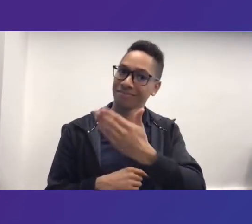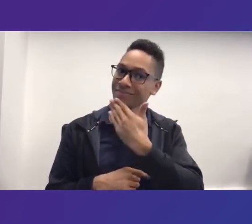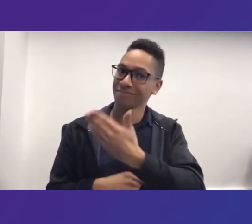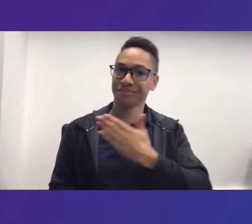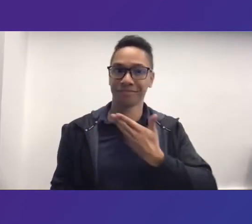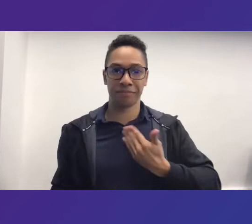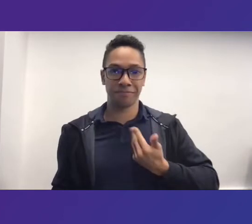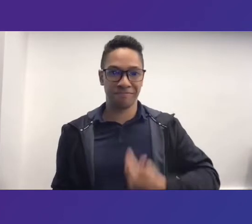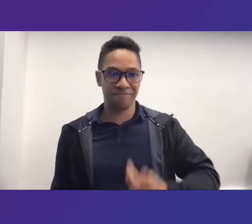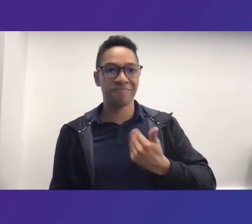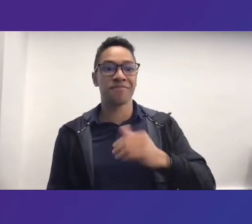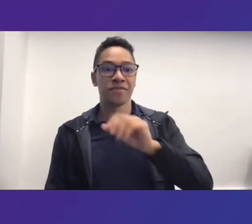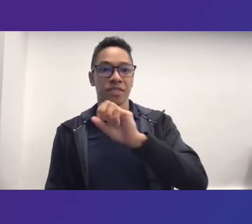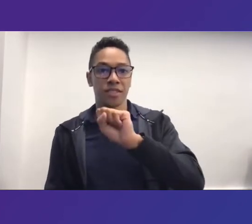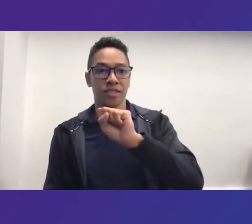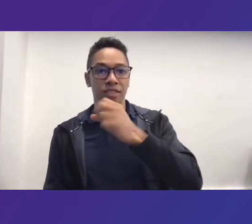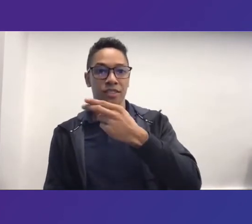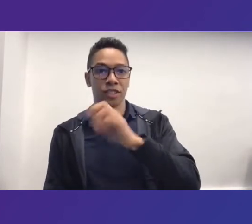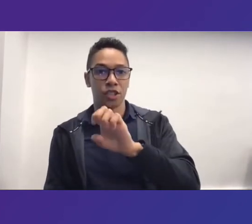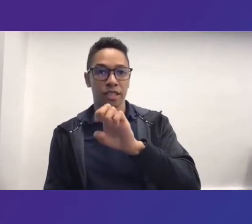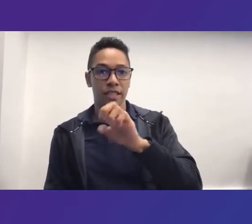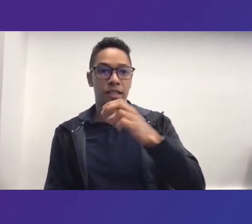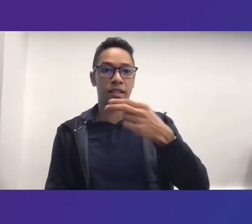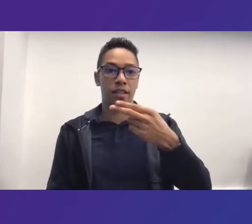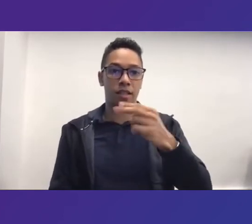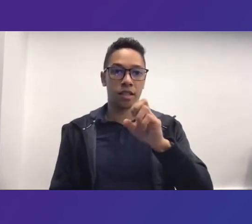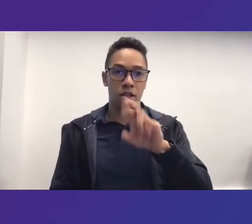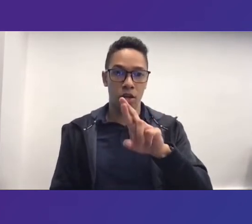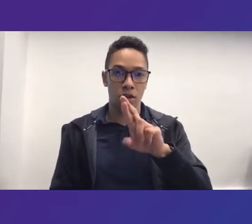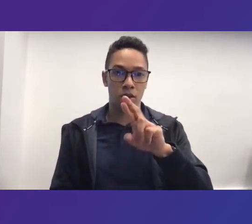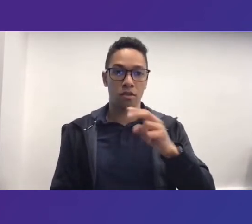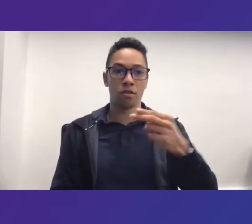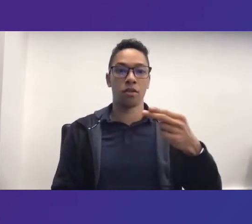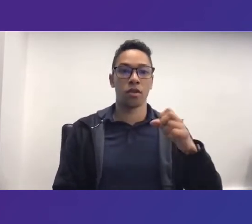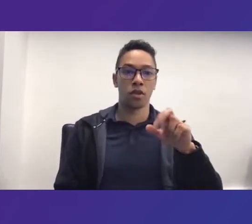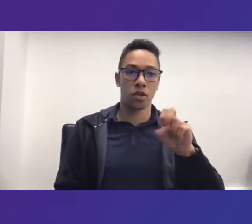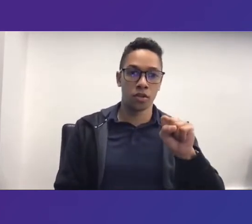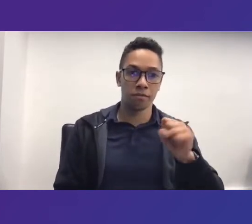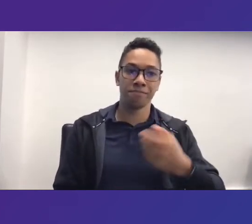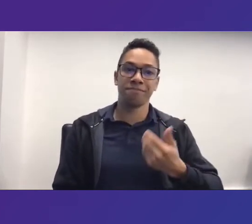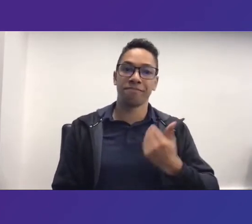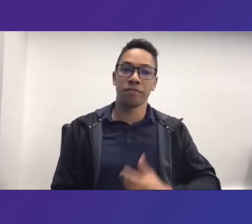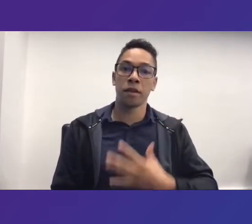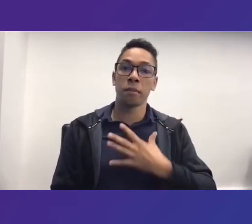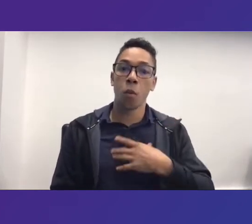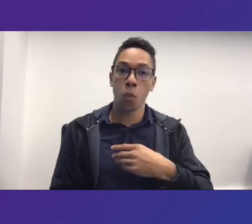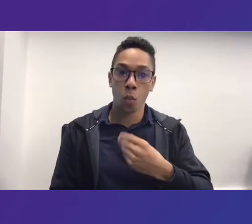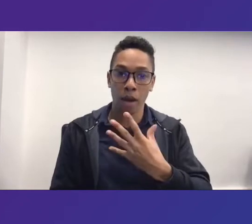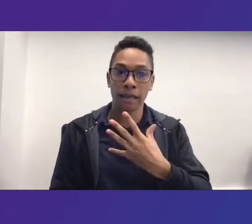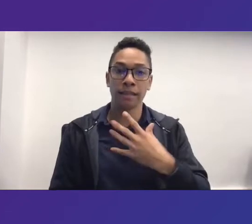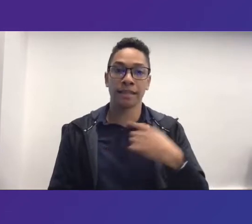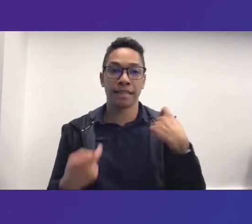pronouns are she, her, and hers. I'm a white Hispanic woman, non-disabled,